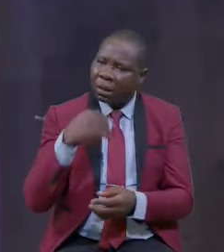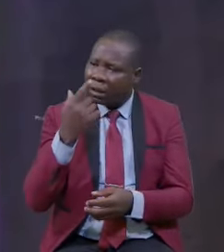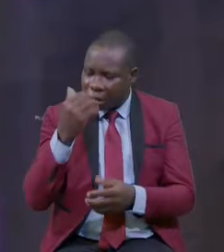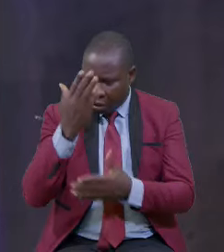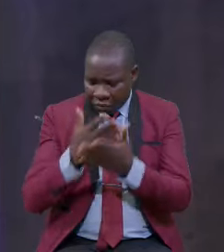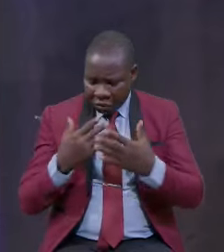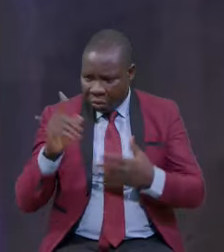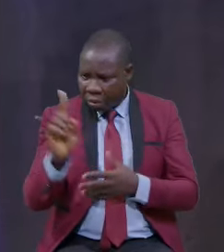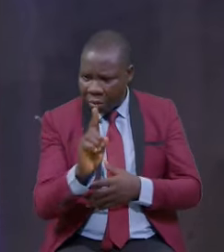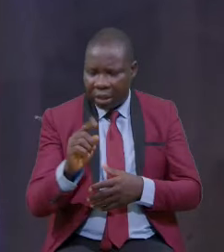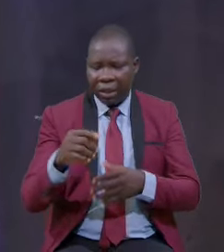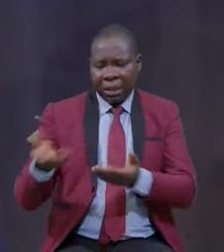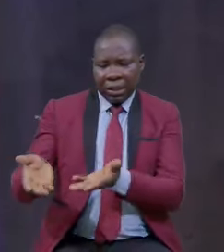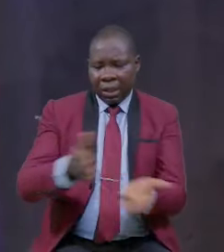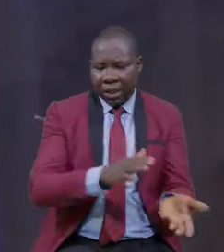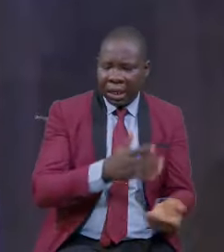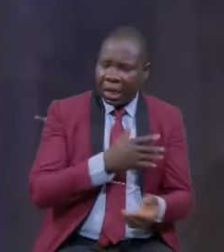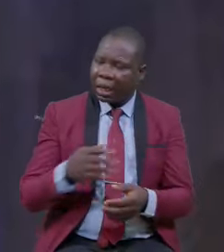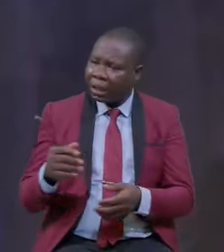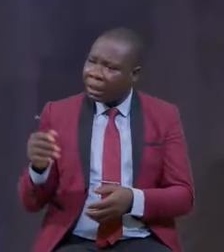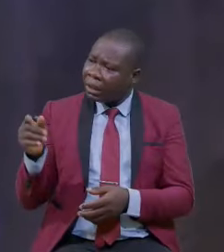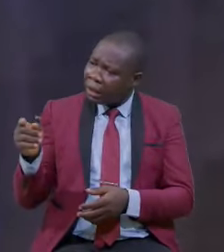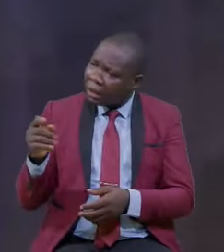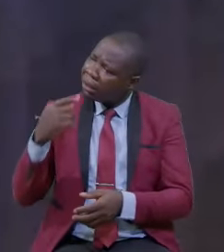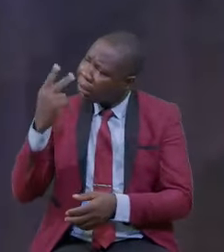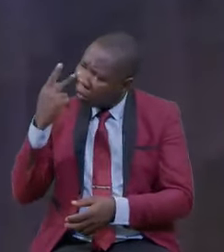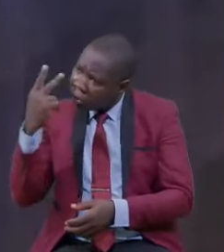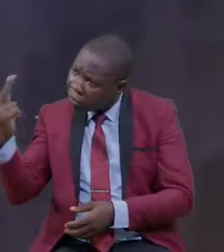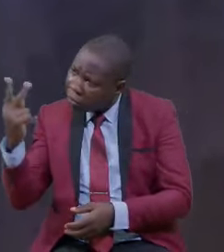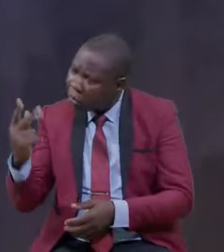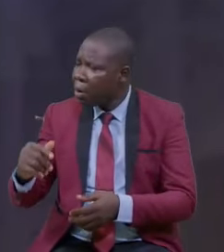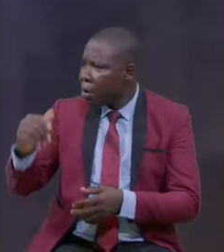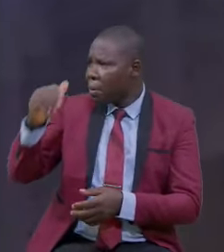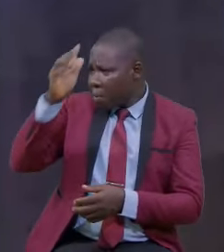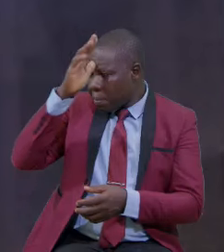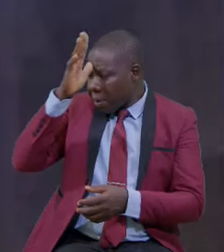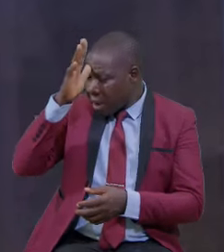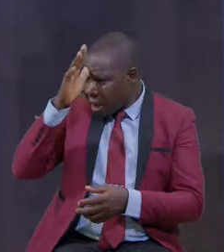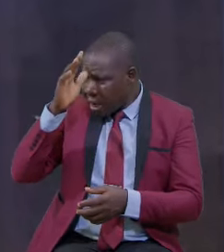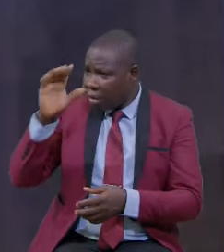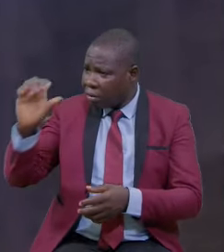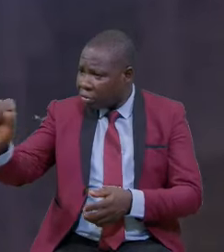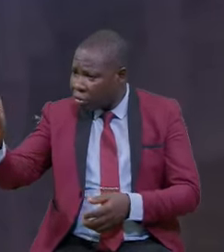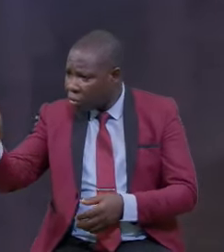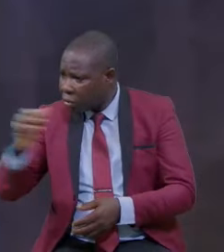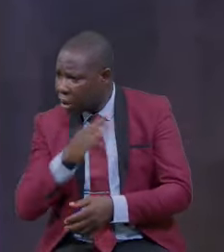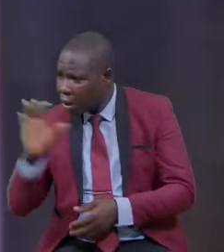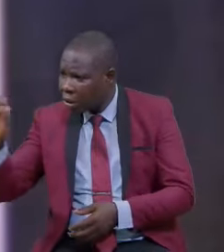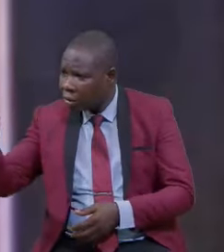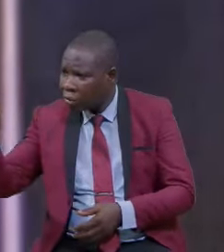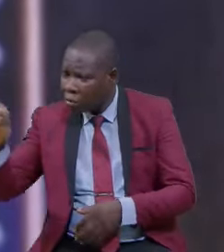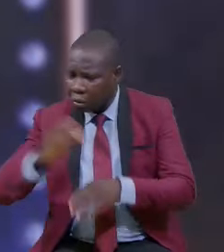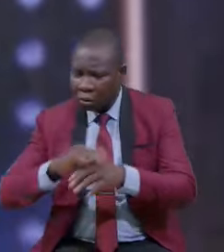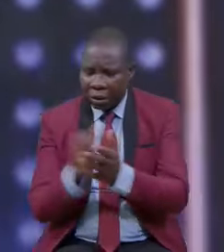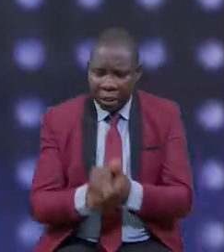Papa so-and-so on that side, and maybe your relative, you know, this book, I'm giving you this pamphlet, and